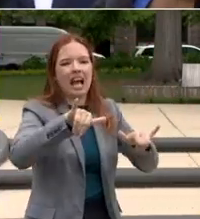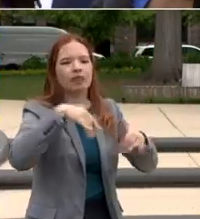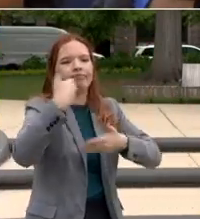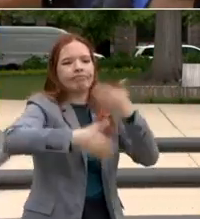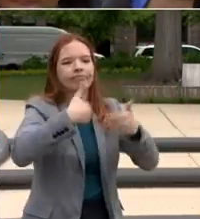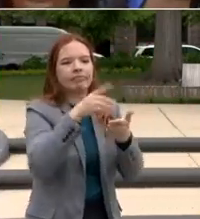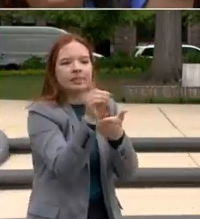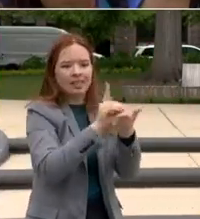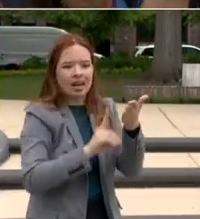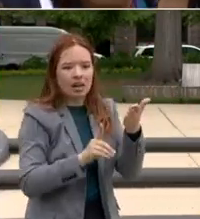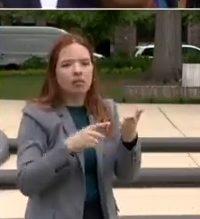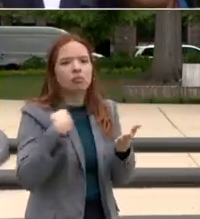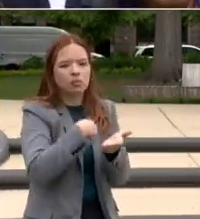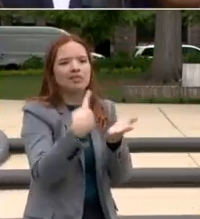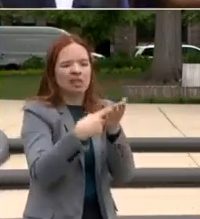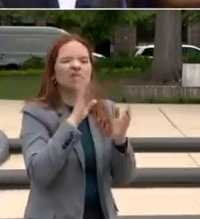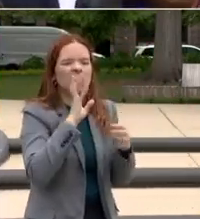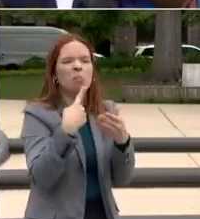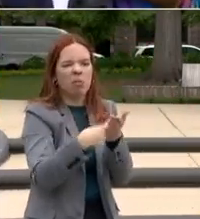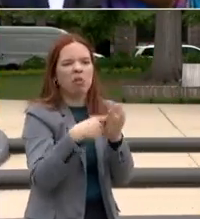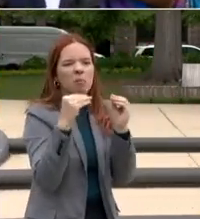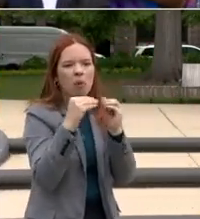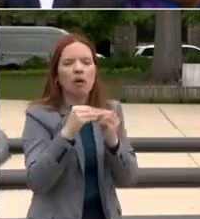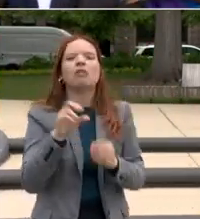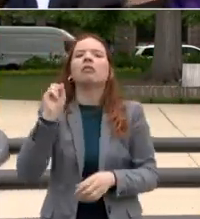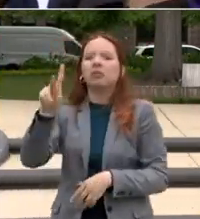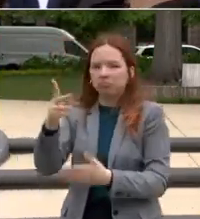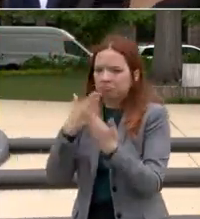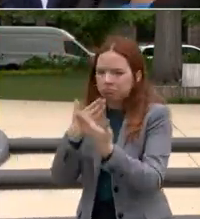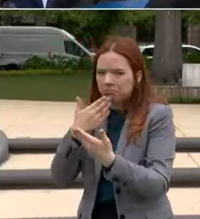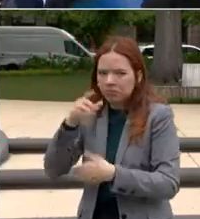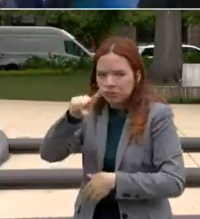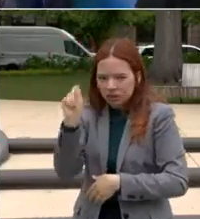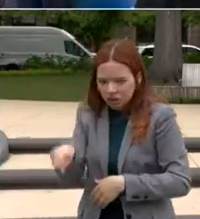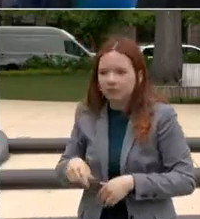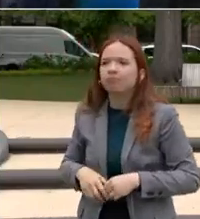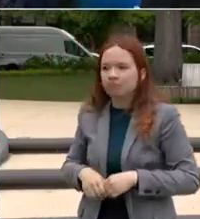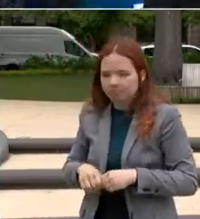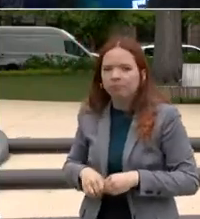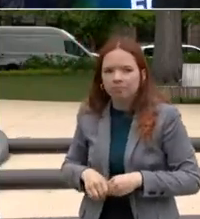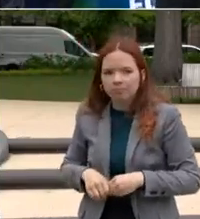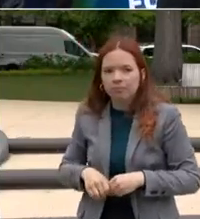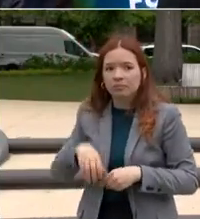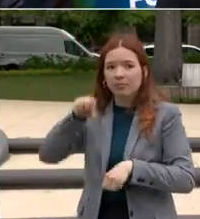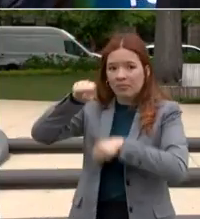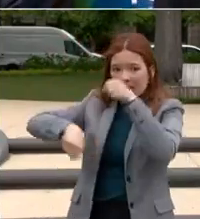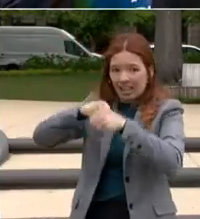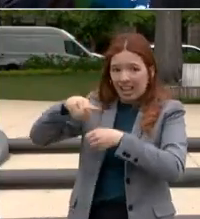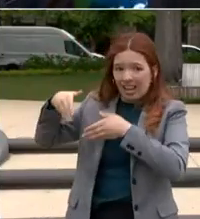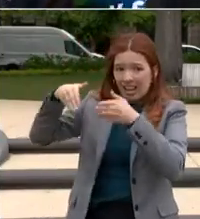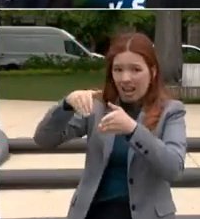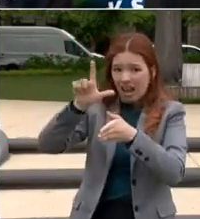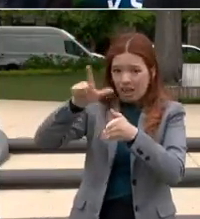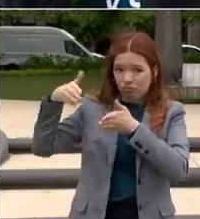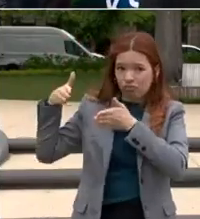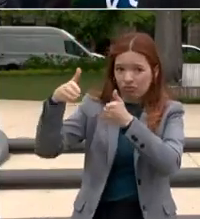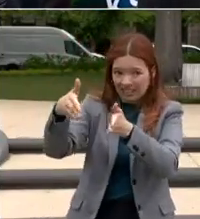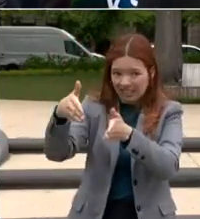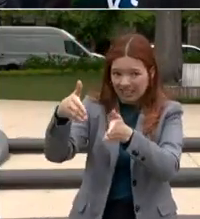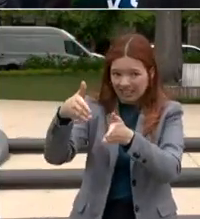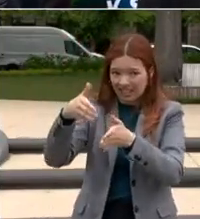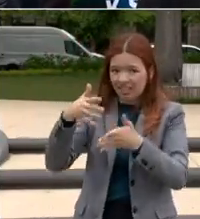particular. Yeah, thank you for the question. The bike lane on L Street, again, was part of a compromise as well when we're going through this